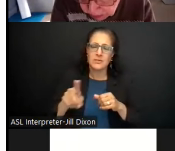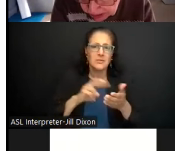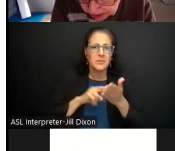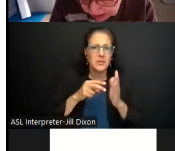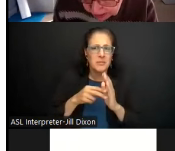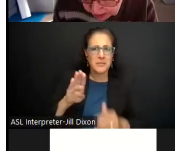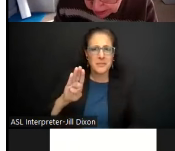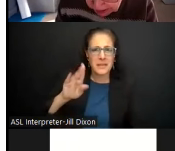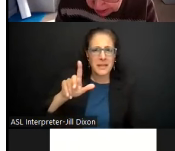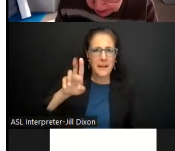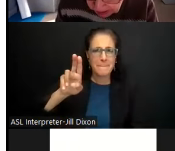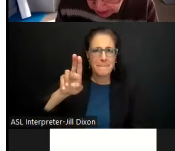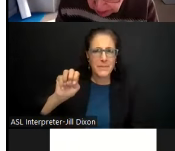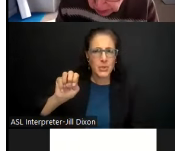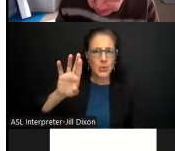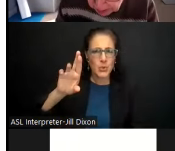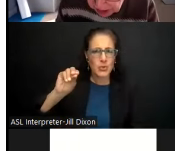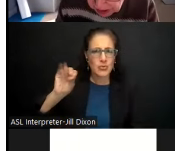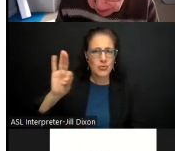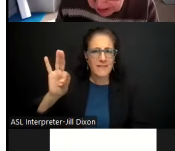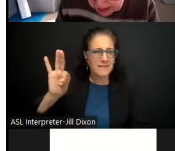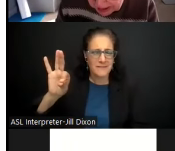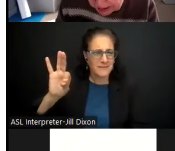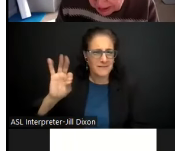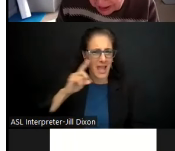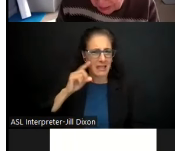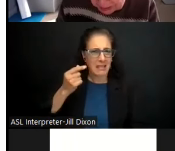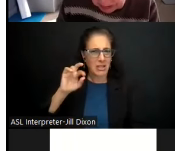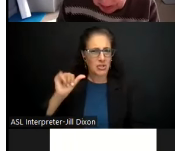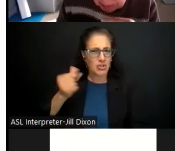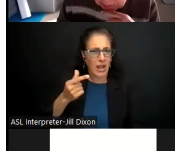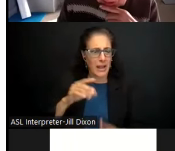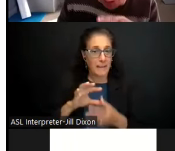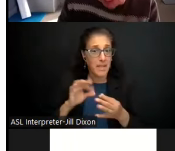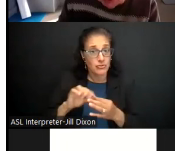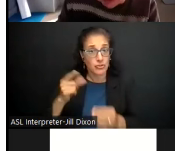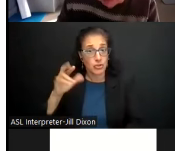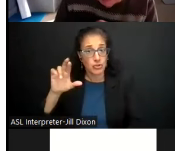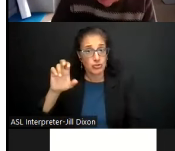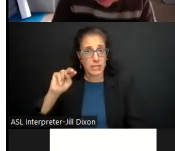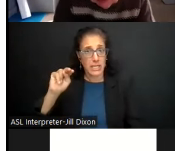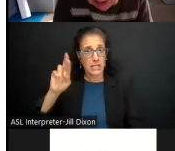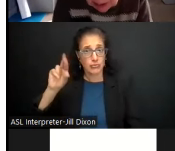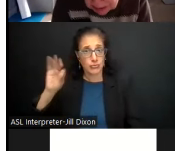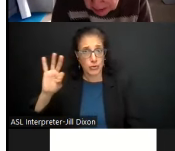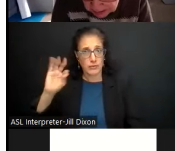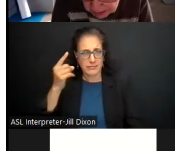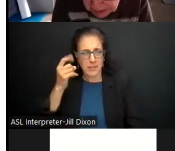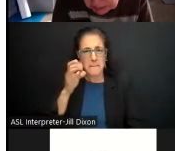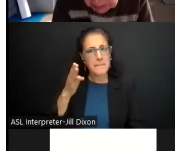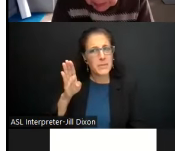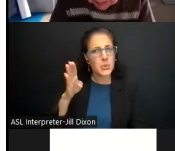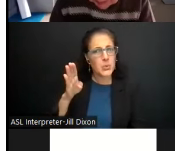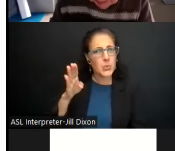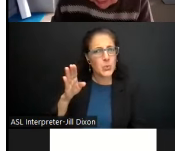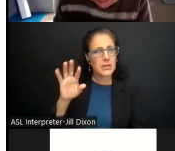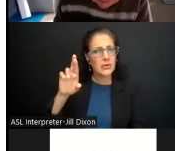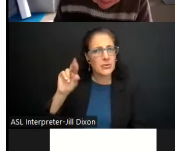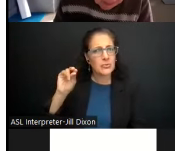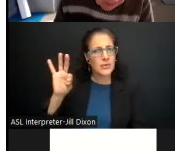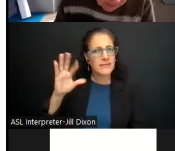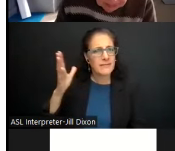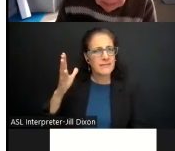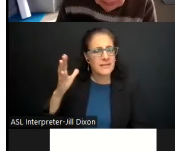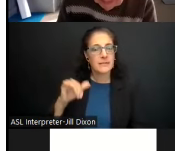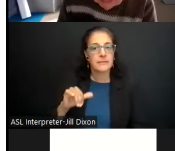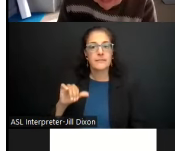blue roofs. I think Greg mentioned that. I know what green roofs are, but what are blue roofs? Yeah,